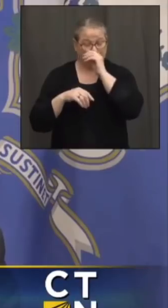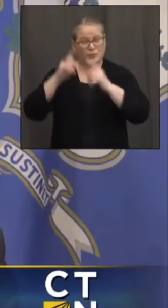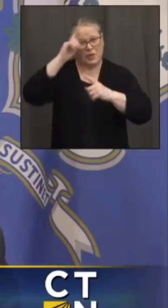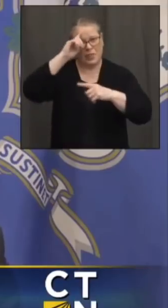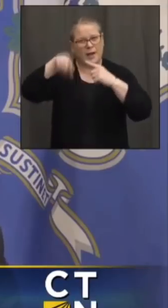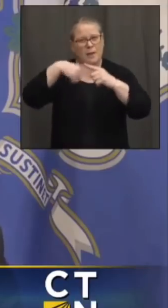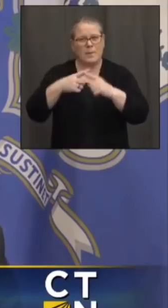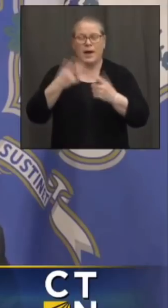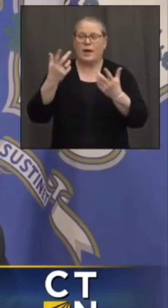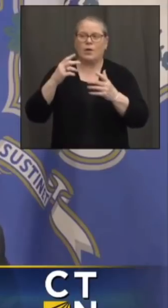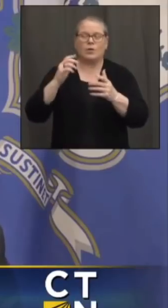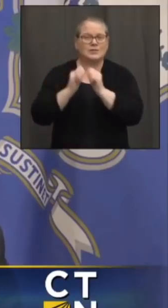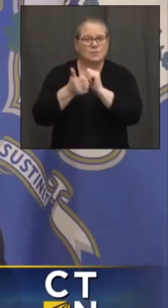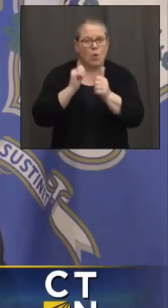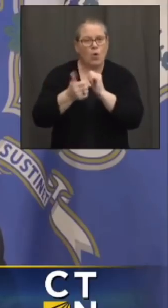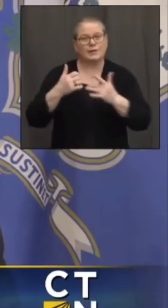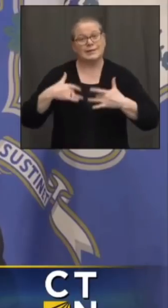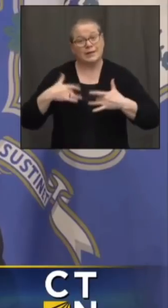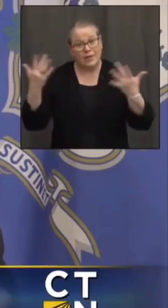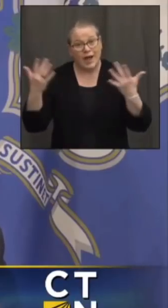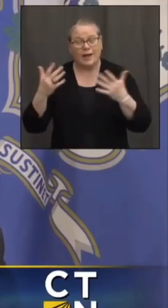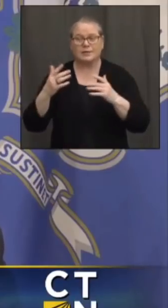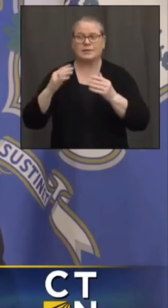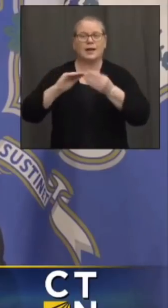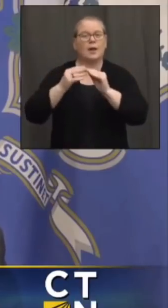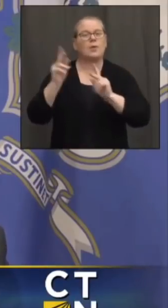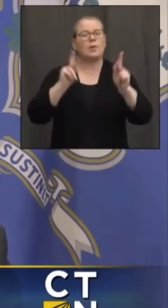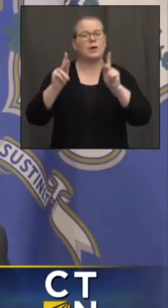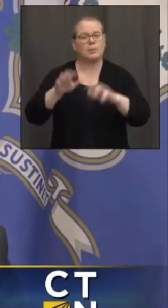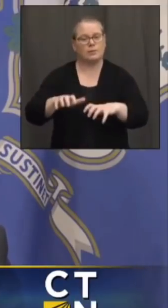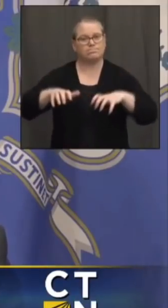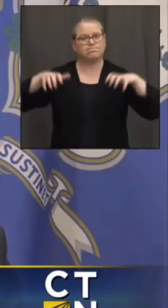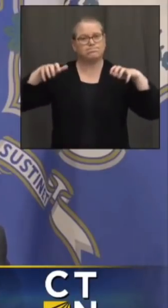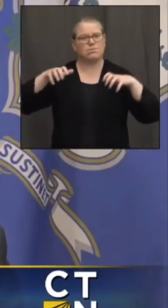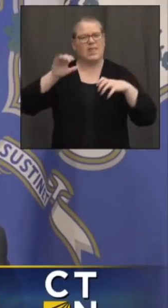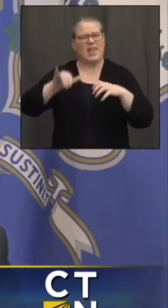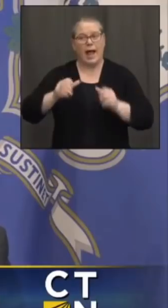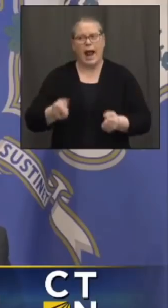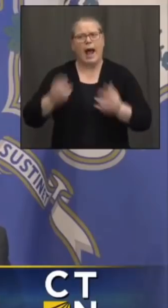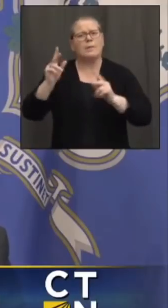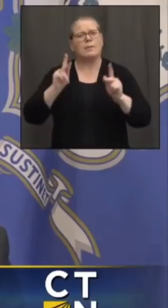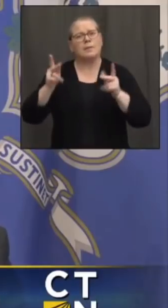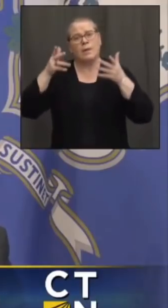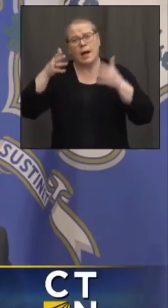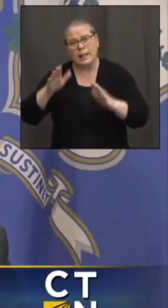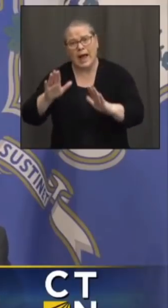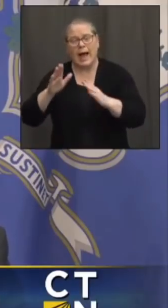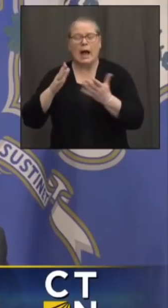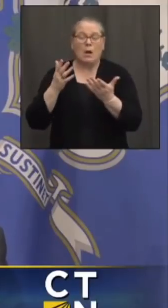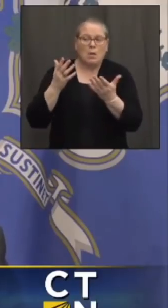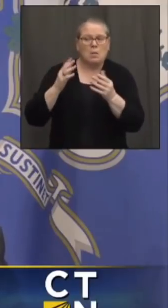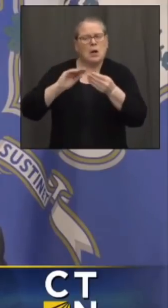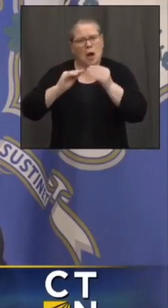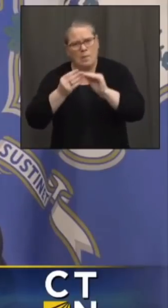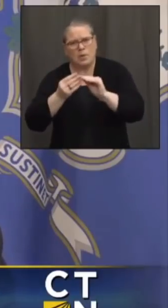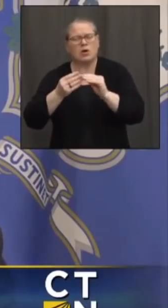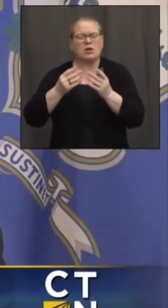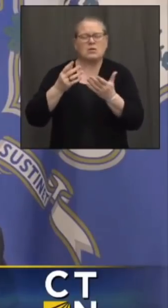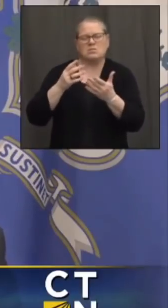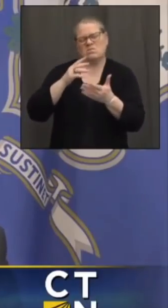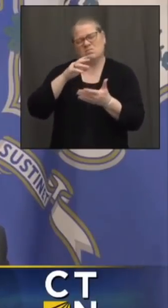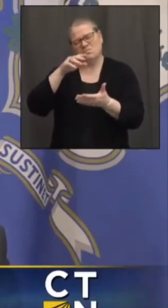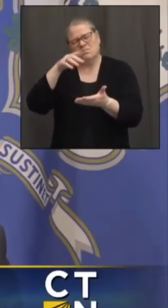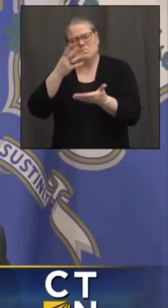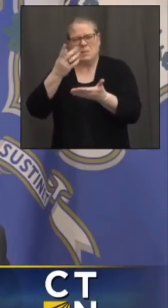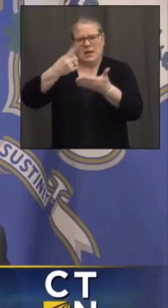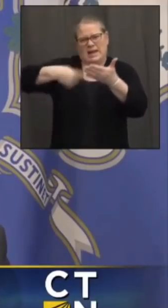at sports events. We'll decide that probably in the next week or so. But one EO that we're